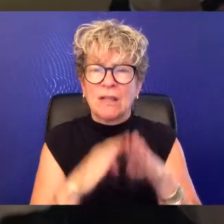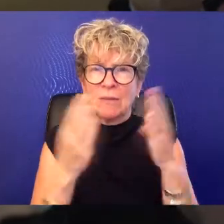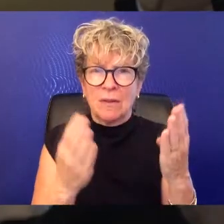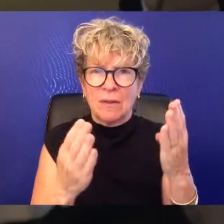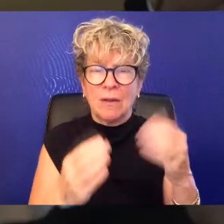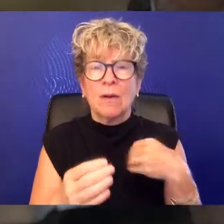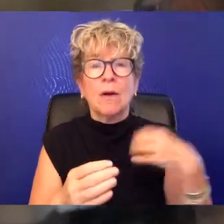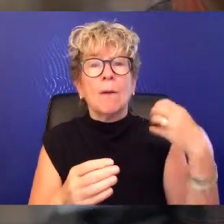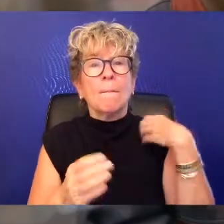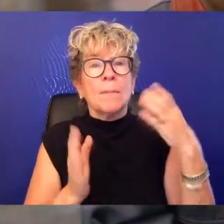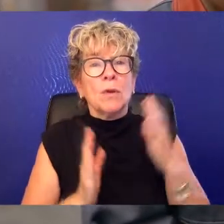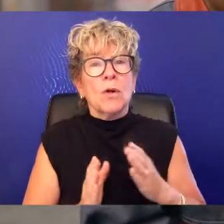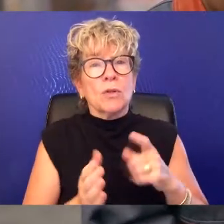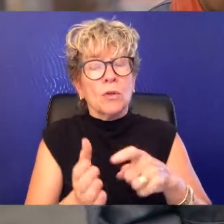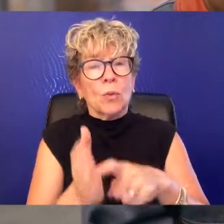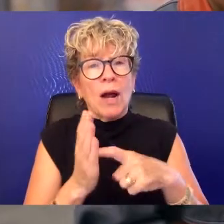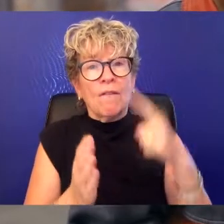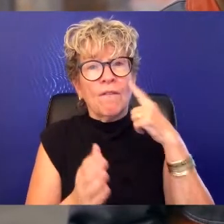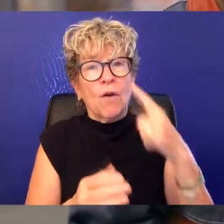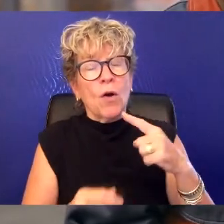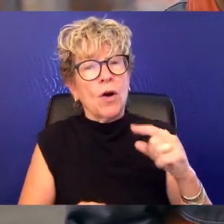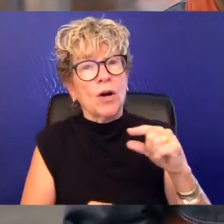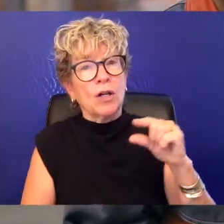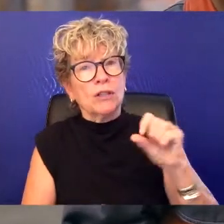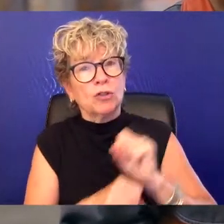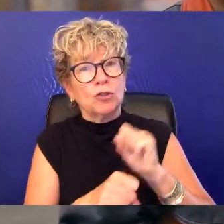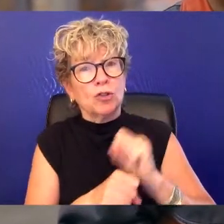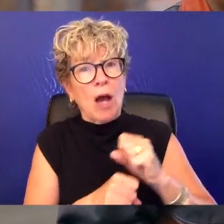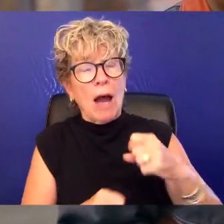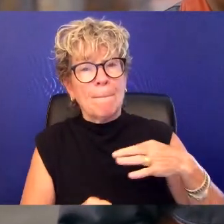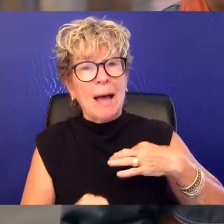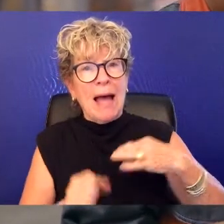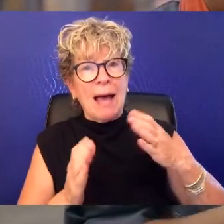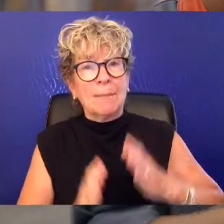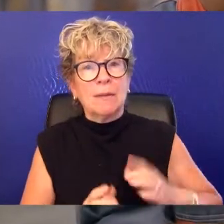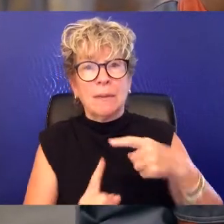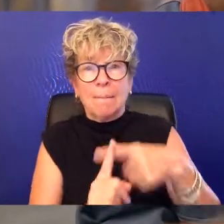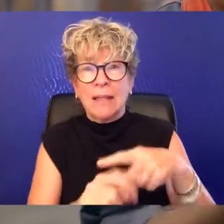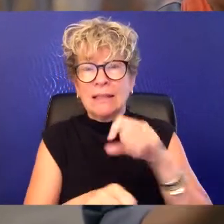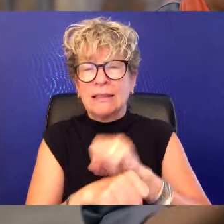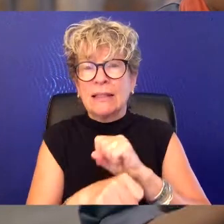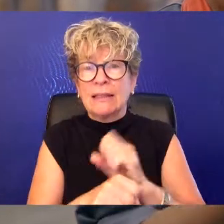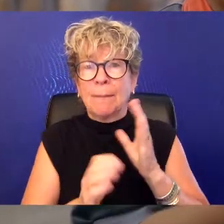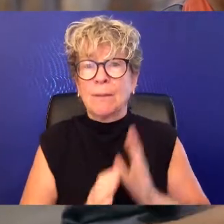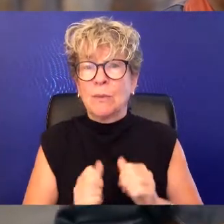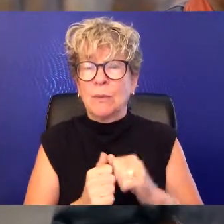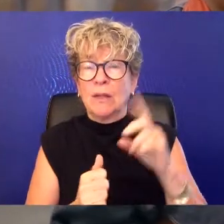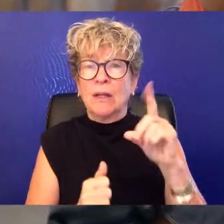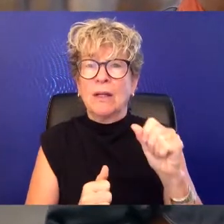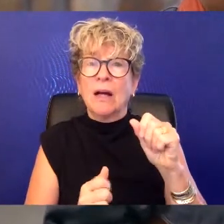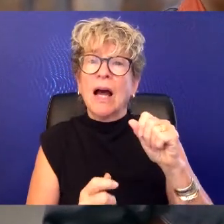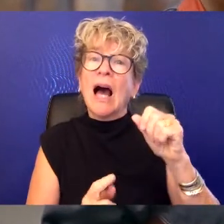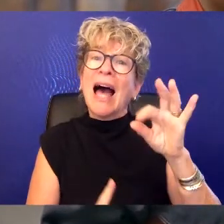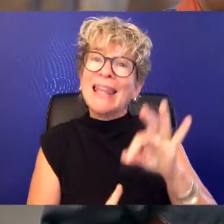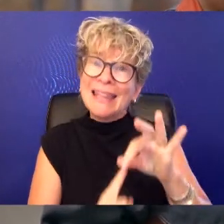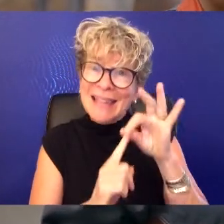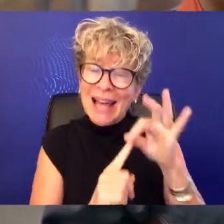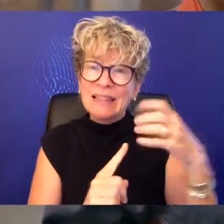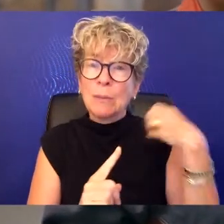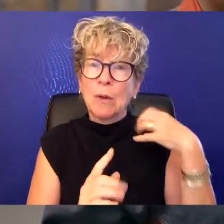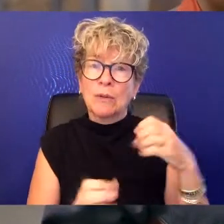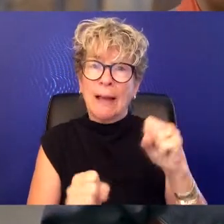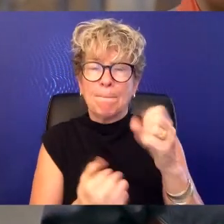for qualified job applicants and employees with a disability, unless the employer can show the accommodation would